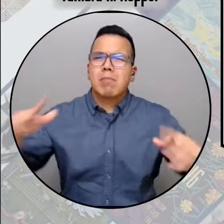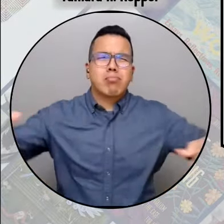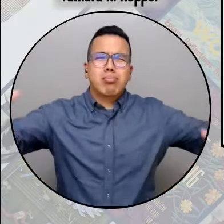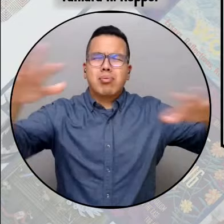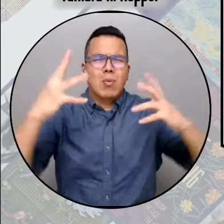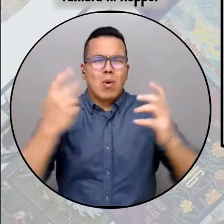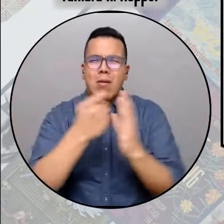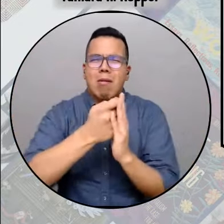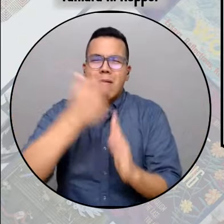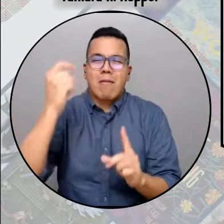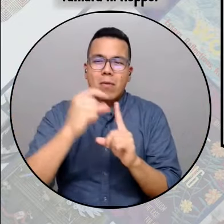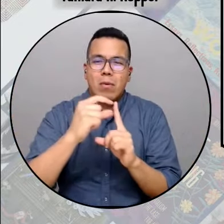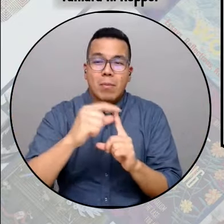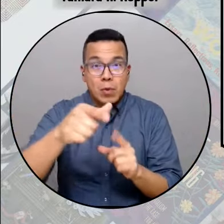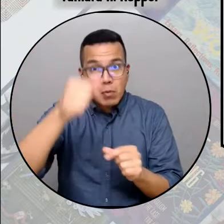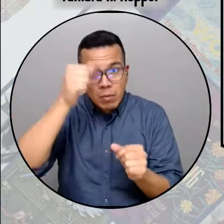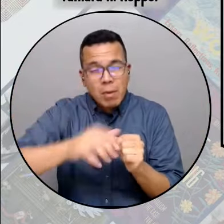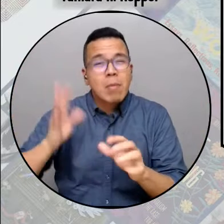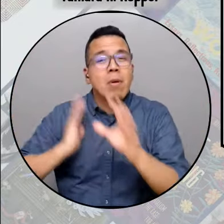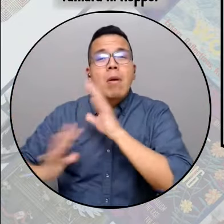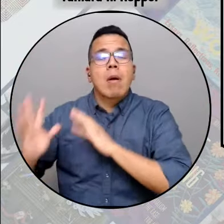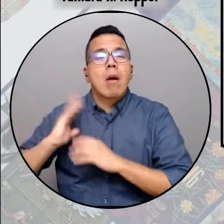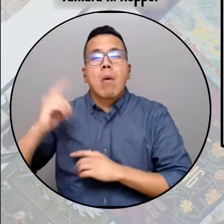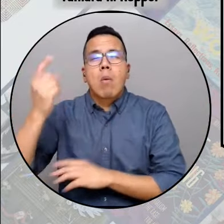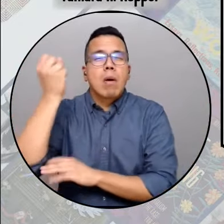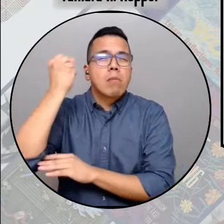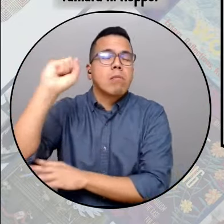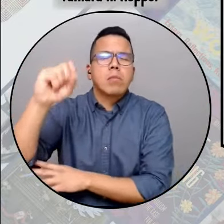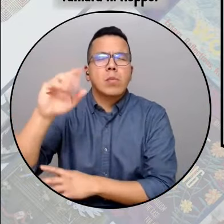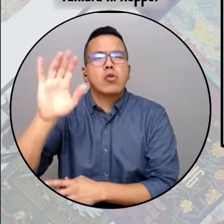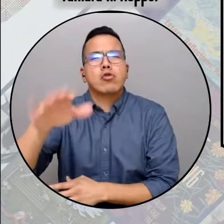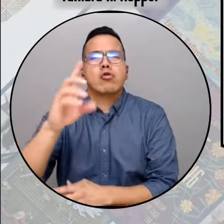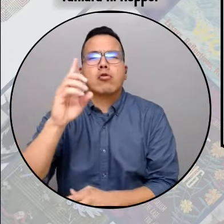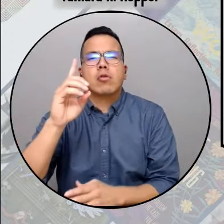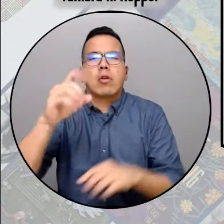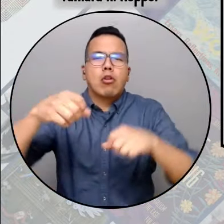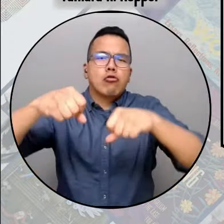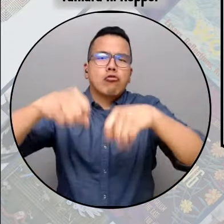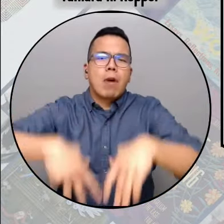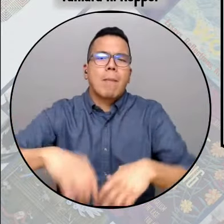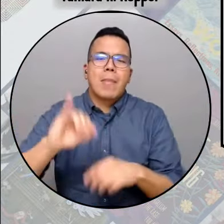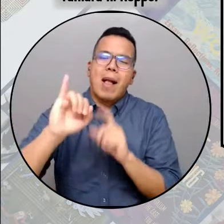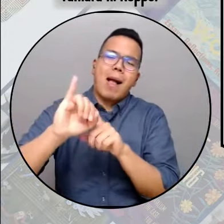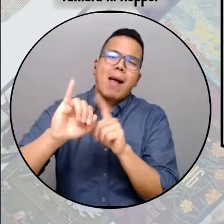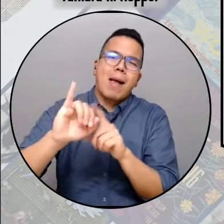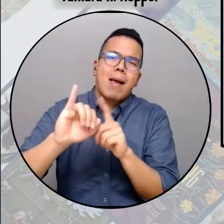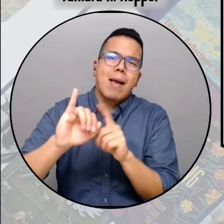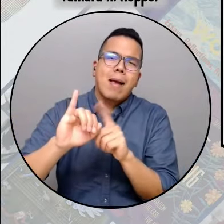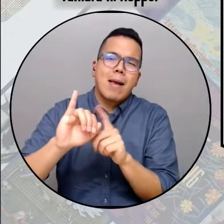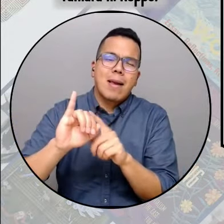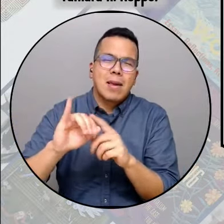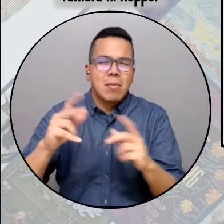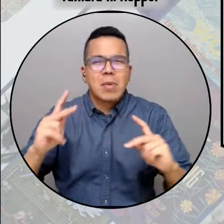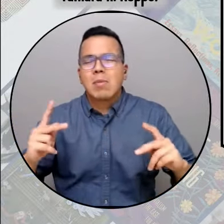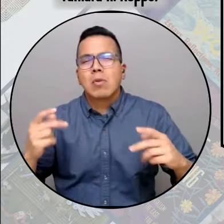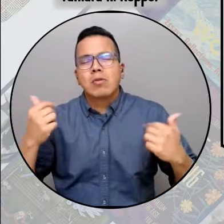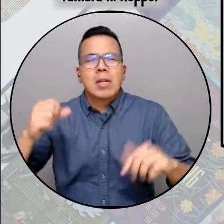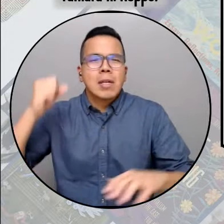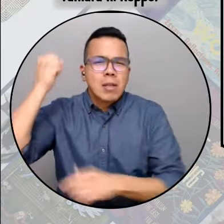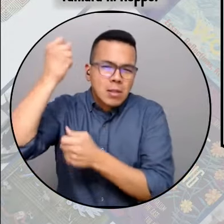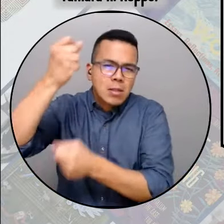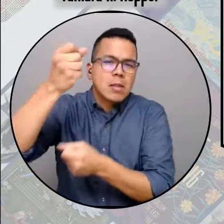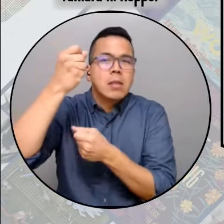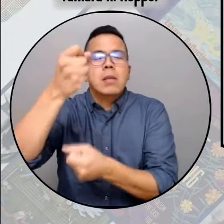the whole Drop the I campaign, and this was where media folks, social justice